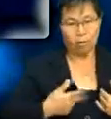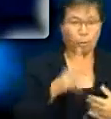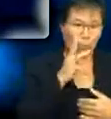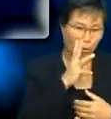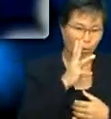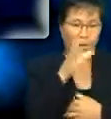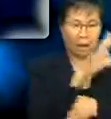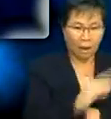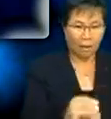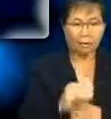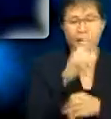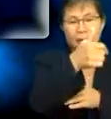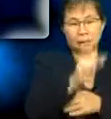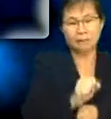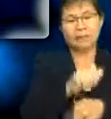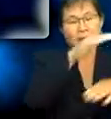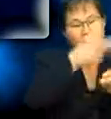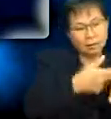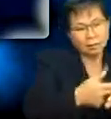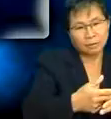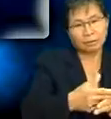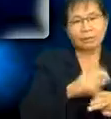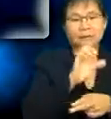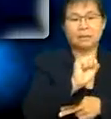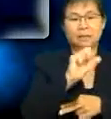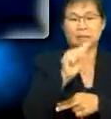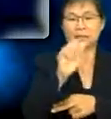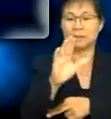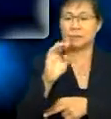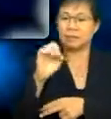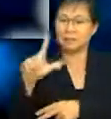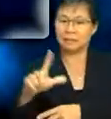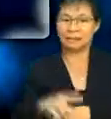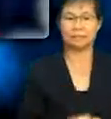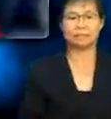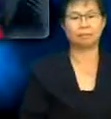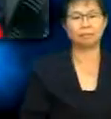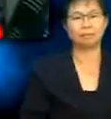water and gases called sap cells.